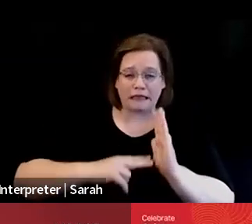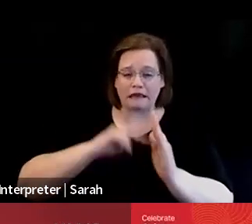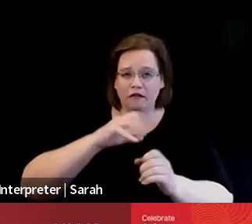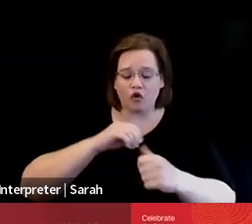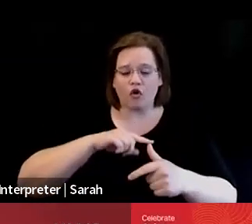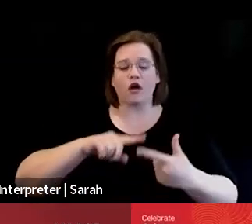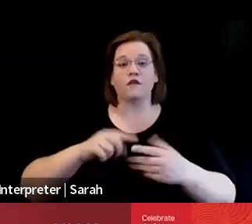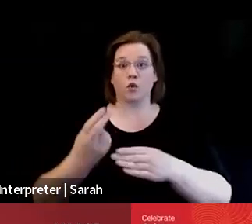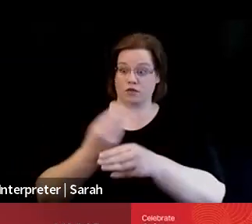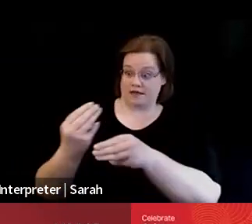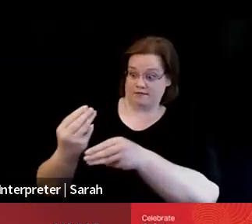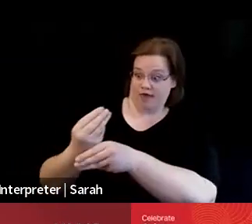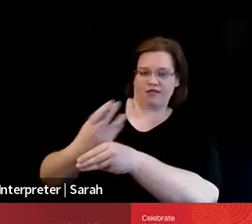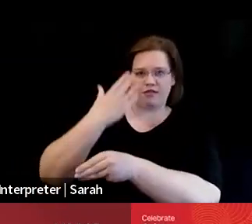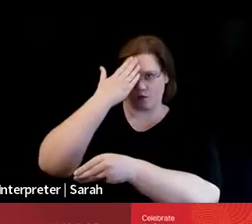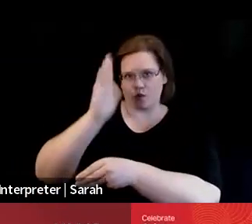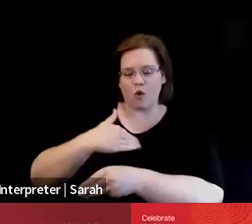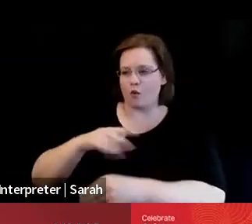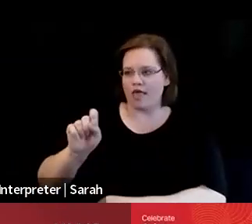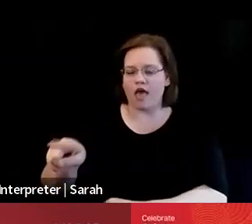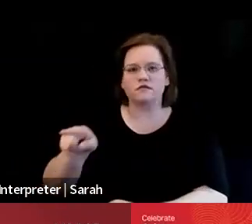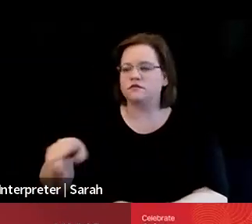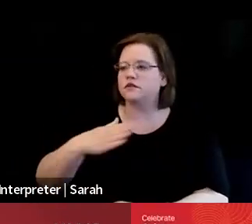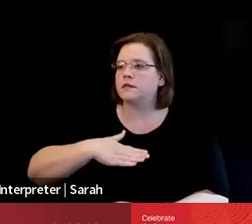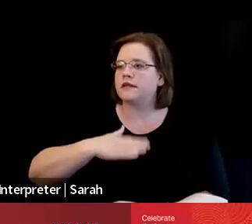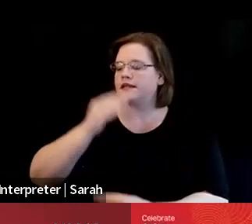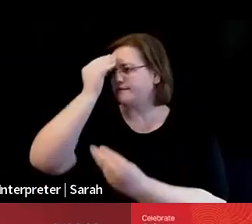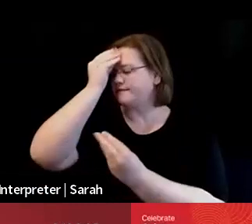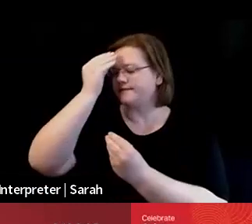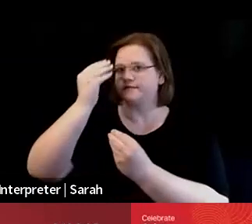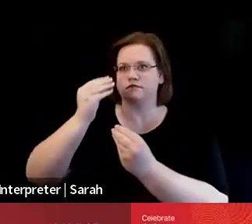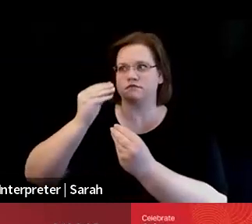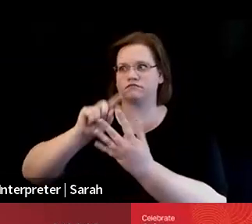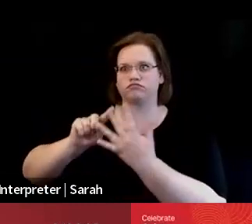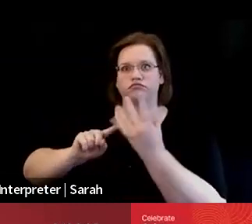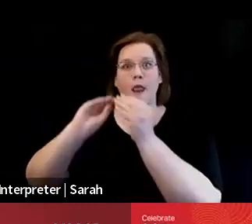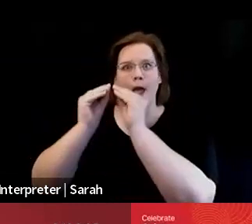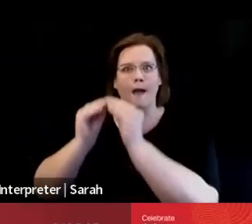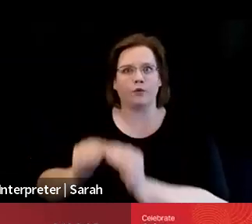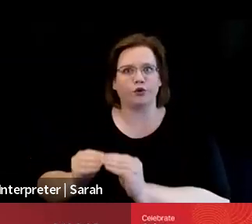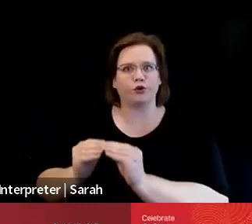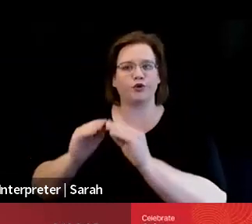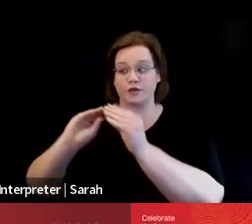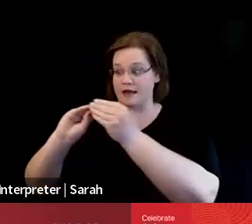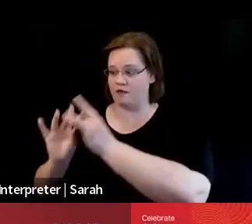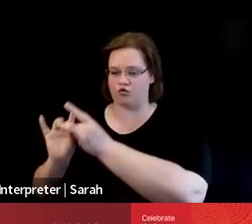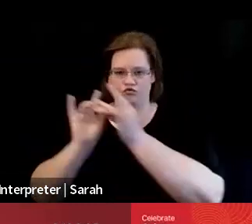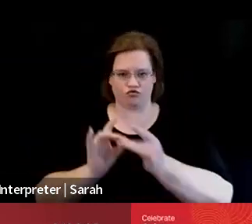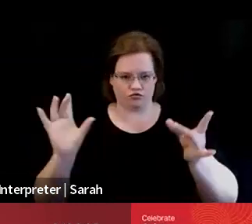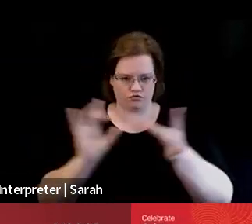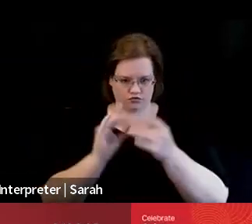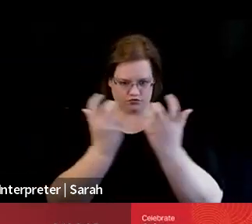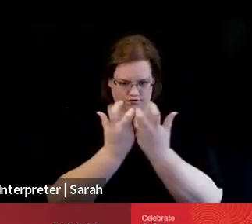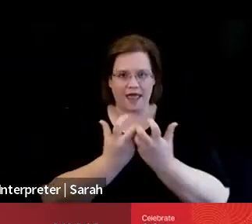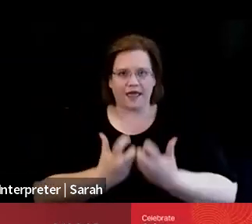There's some using math. We all know we ask people to think about quite a lot of numbers and how those numbers relate to each other